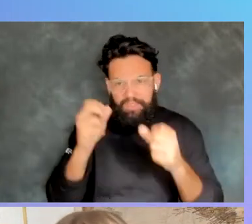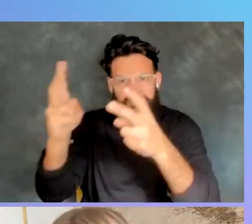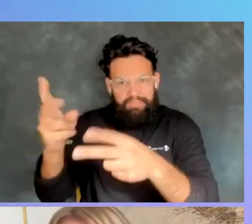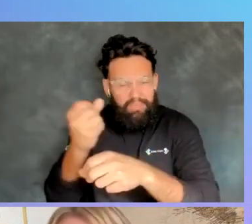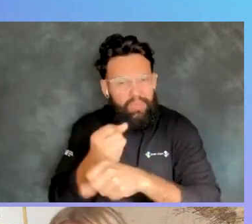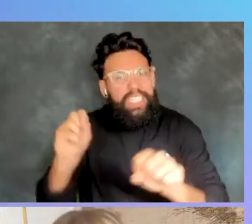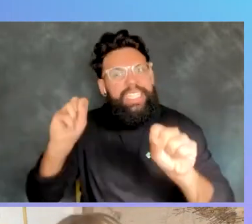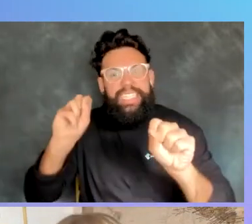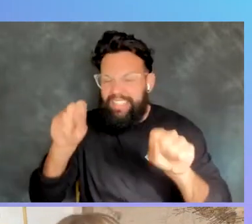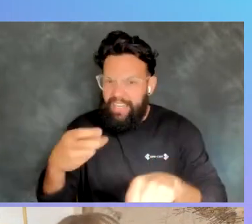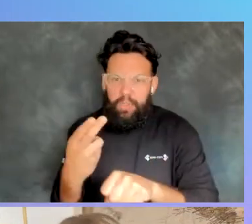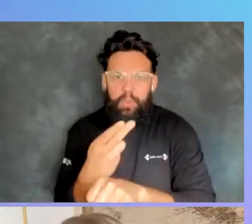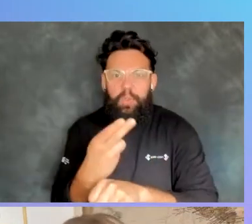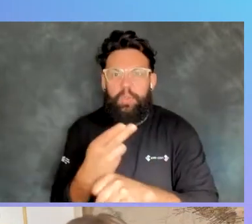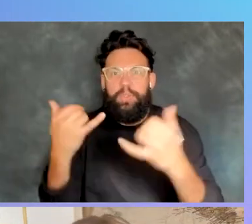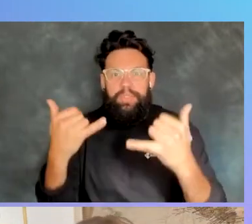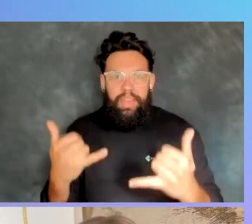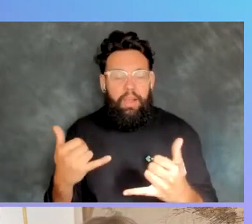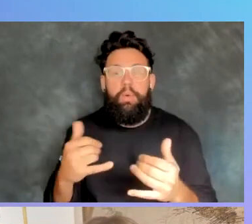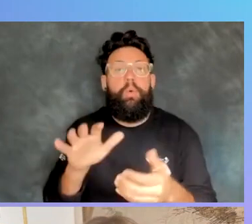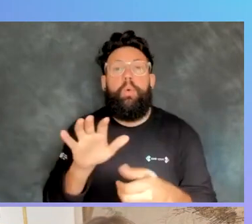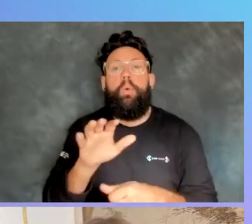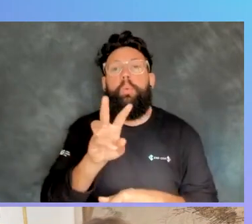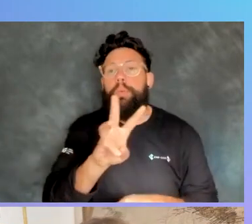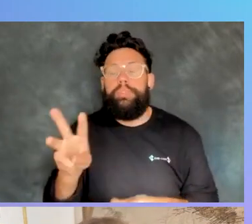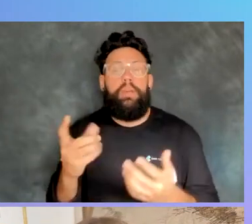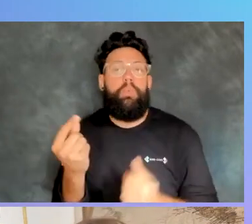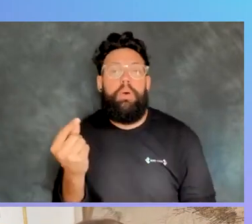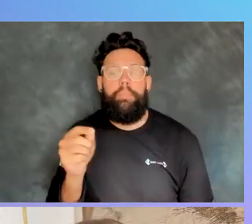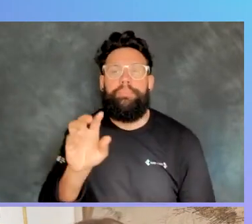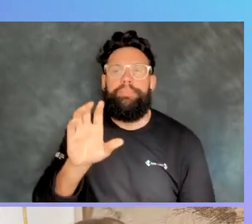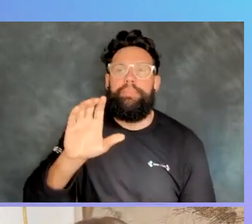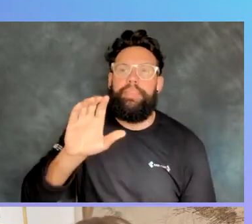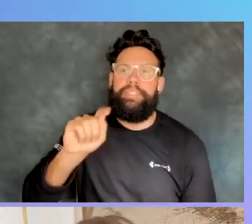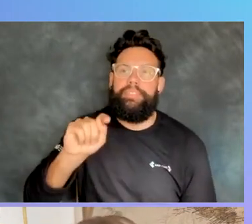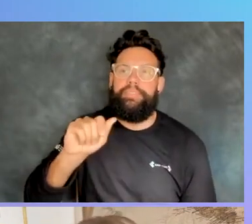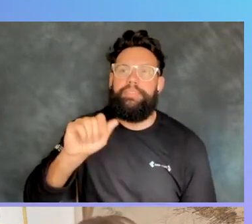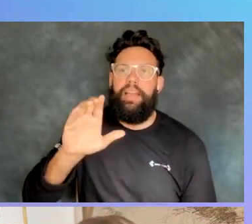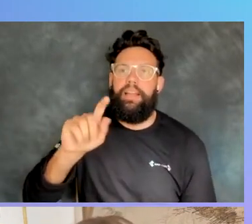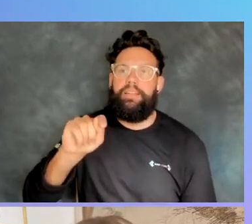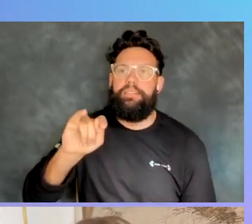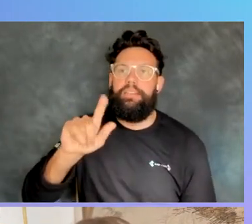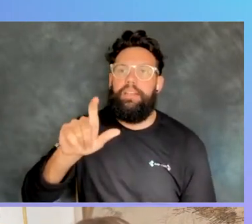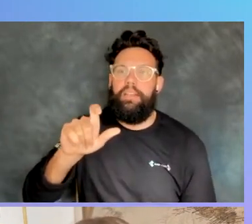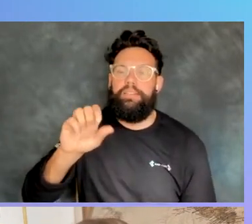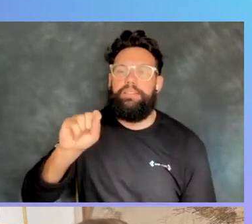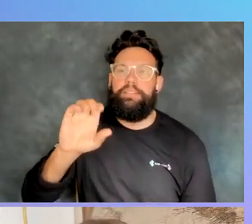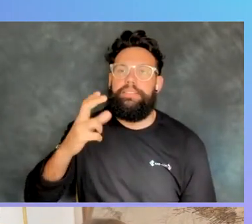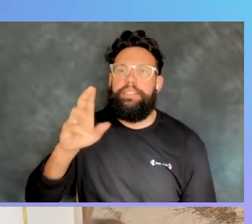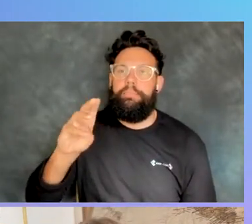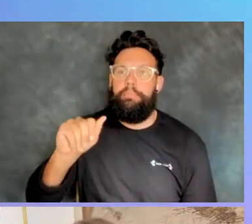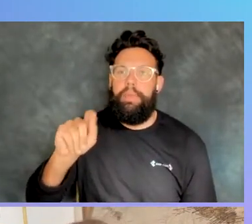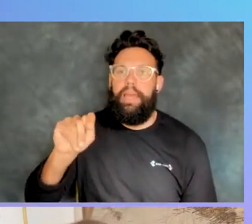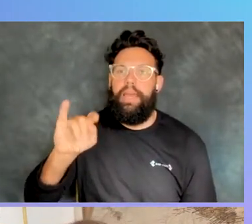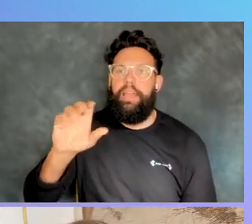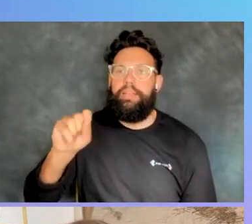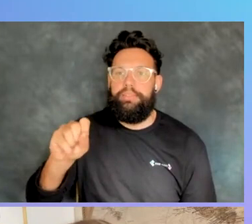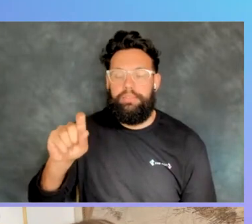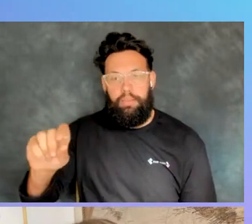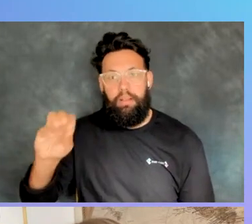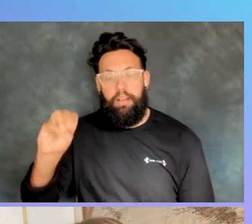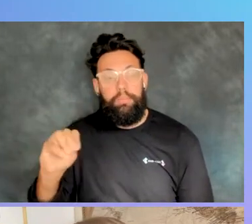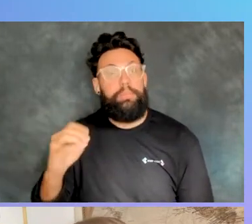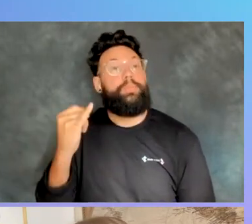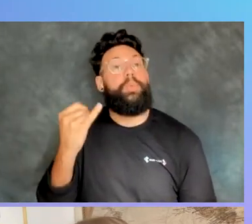is tactileschematics.com. So when ITP students are learning schematics now, they can not